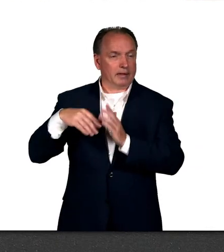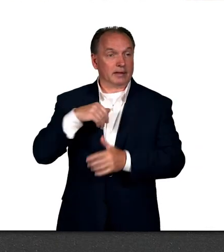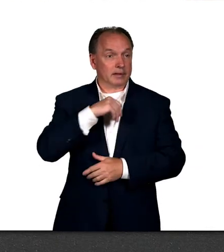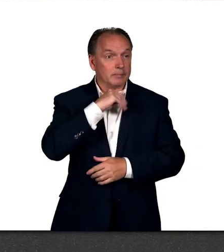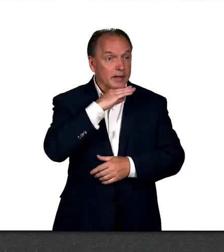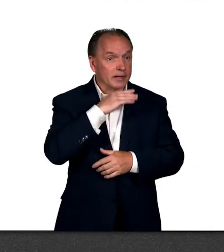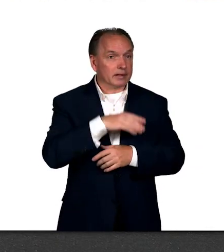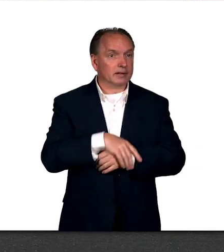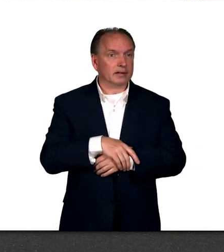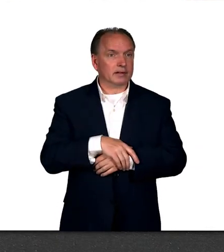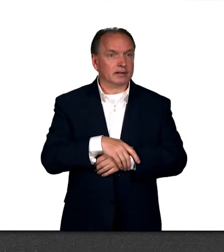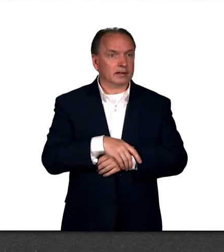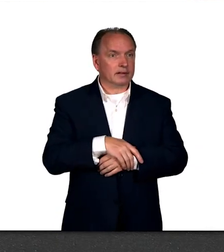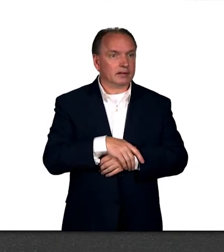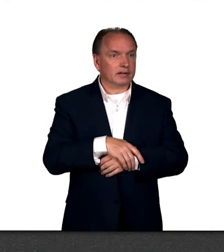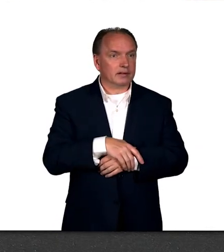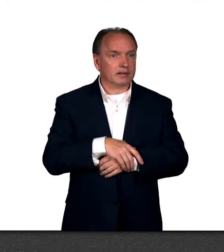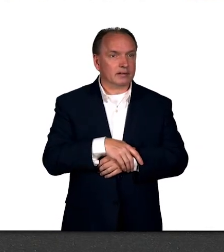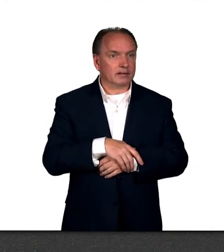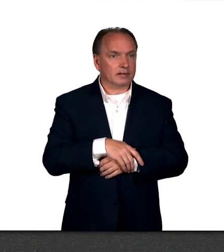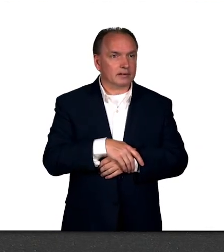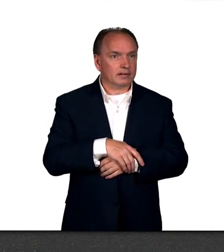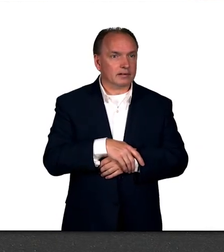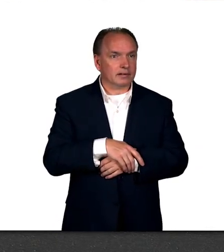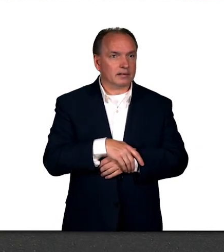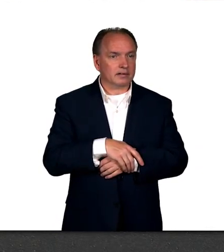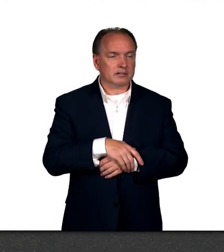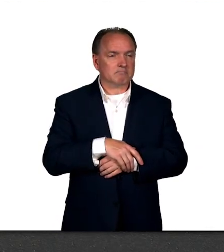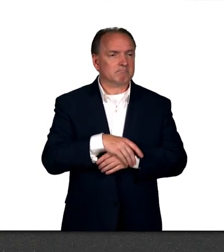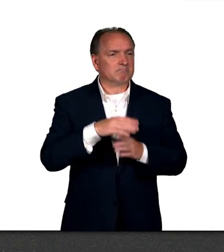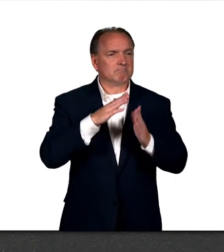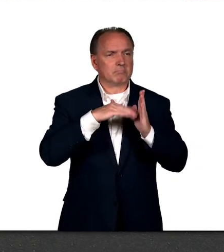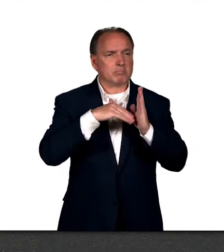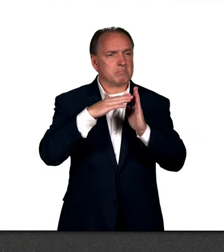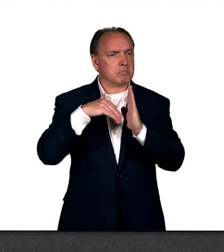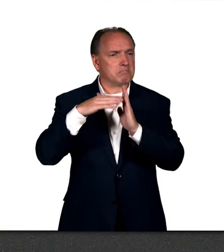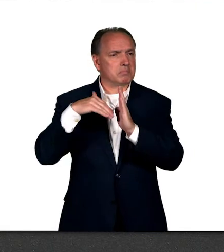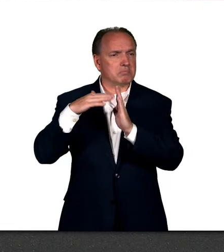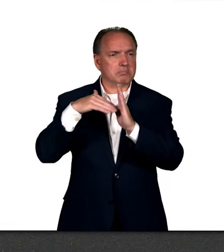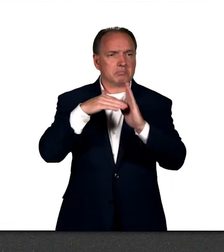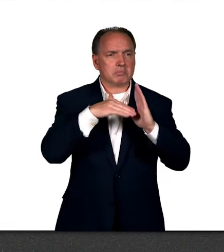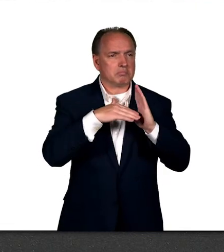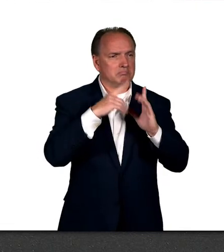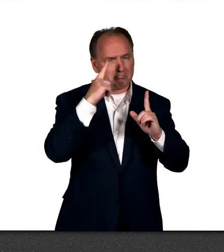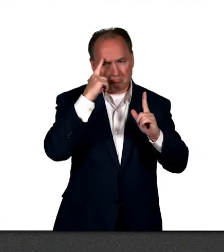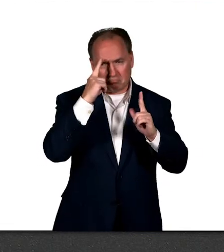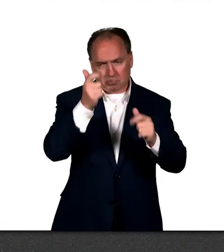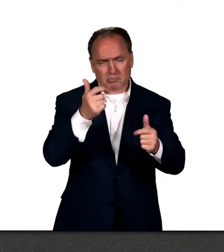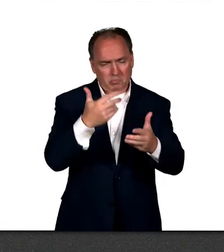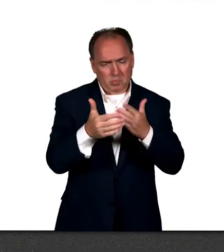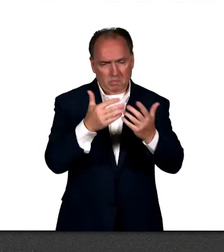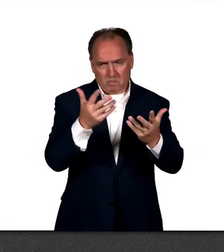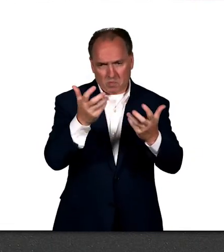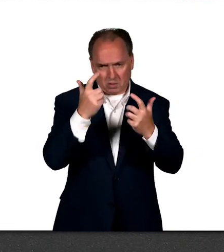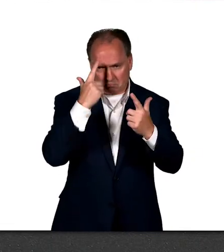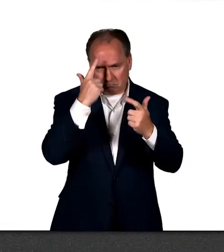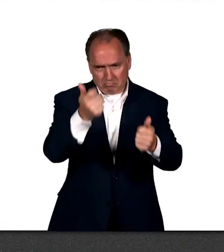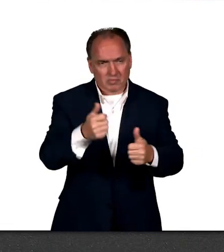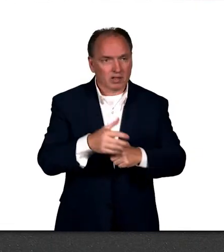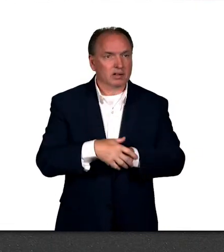pig. And there we go. We can paint it any way we want to. Here we go.